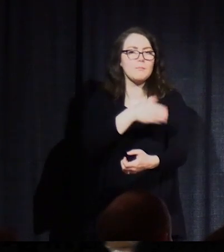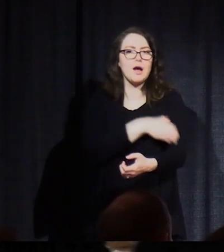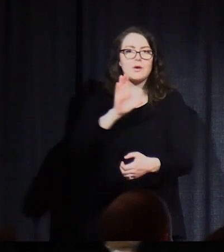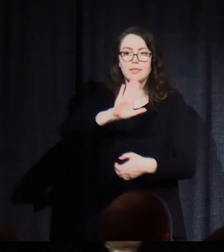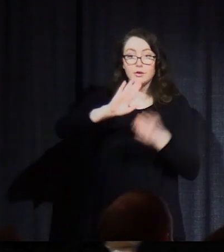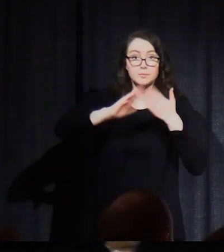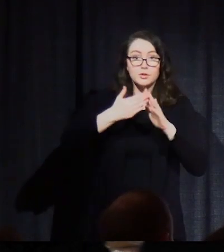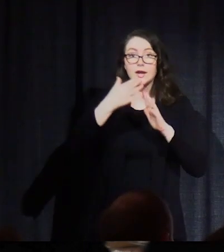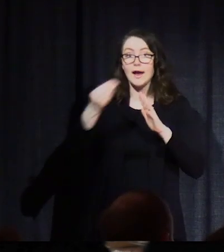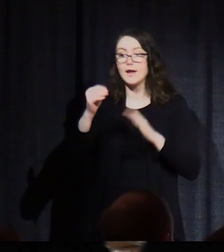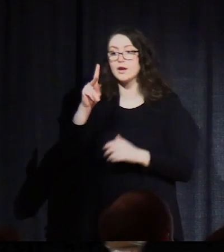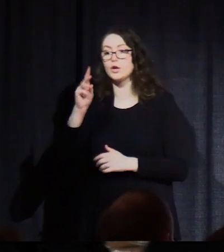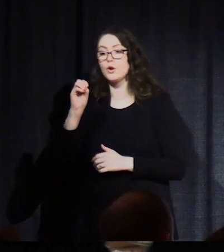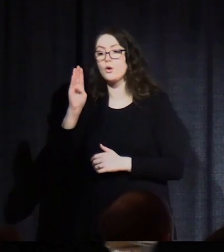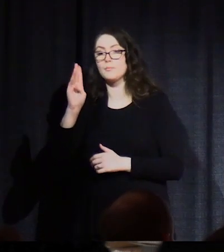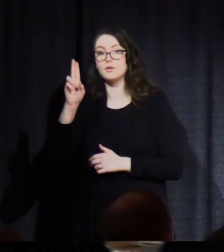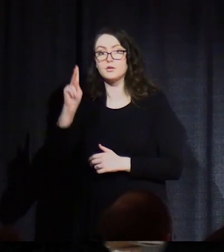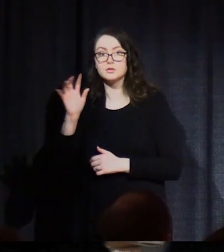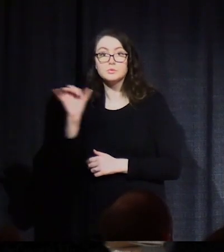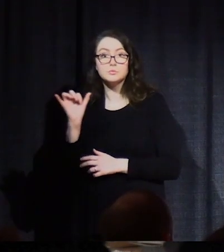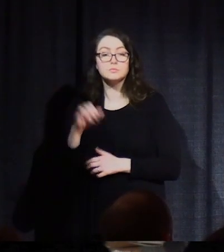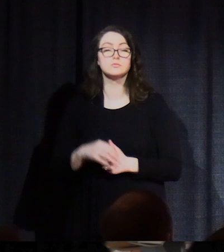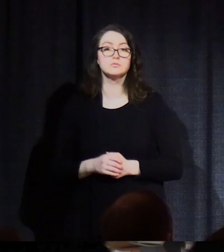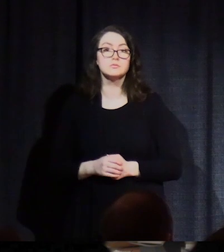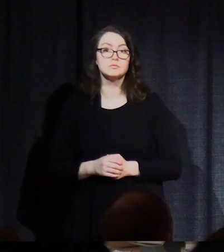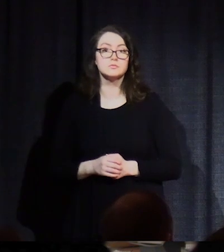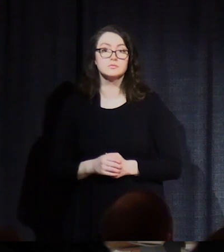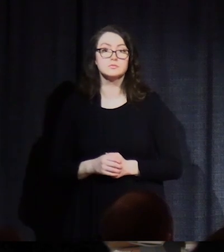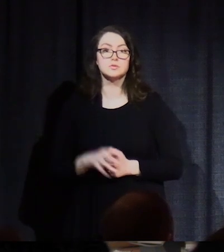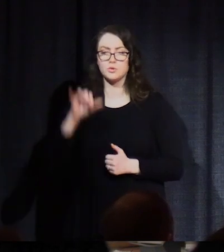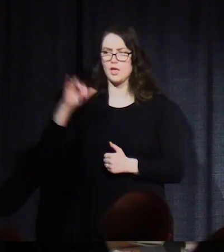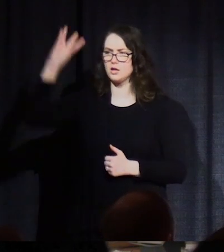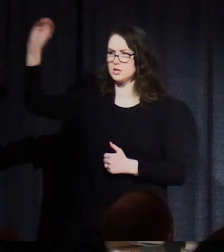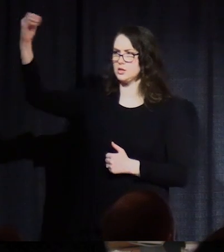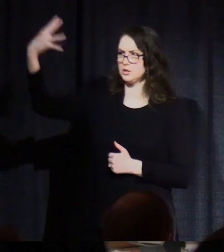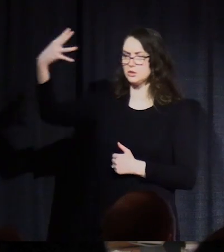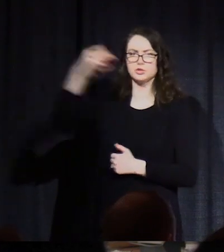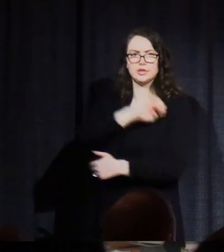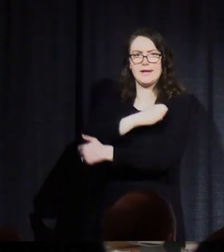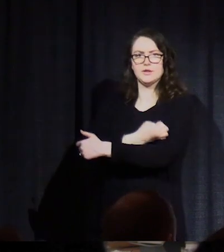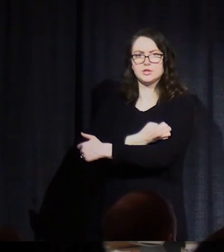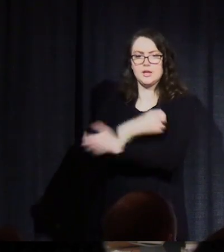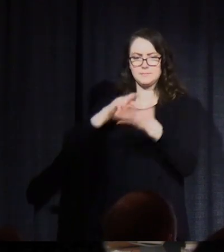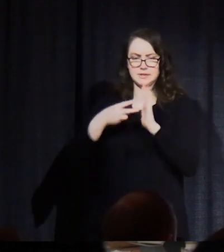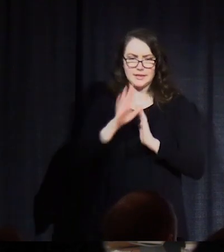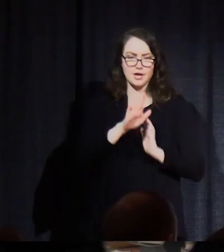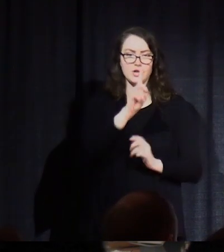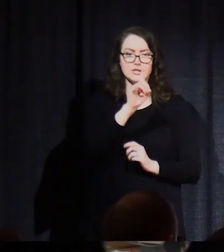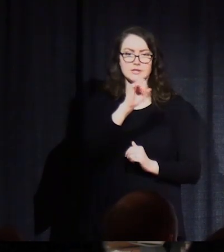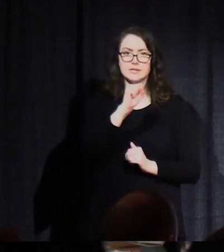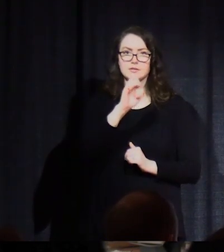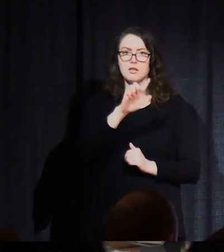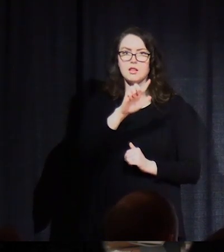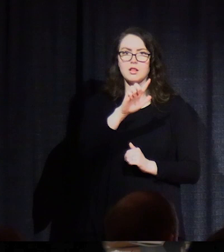for 2.5 hours on its own. And combined with the solar, would enable them to turn their diesels off for days at a time while